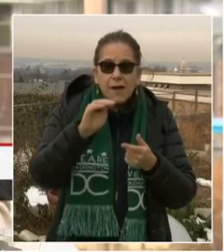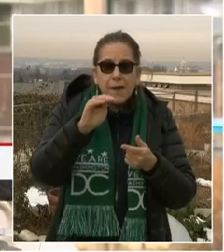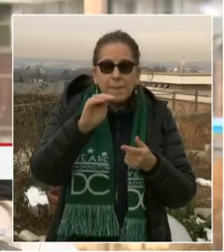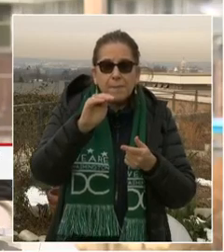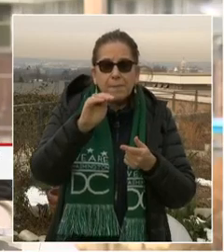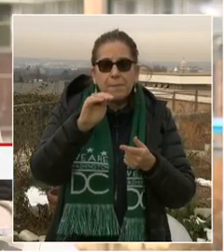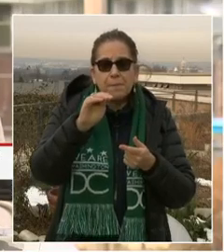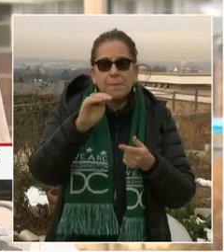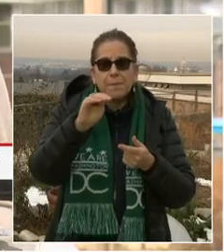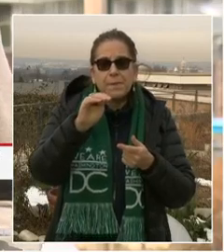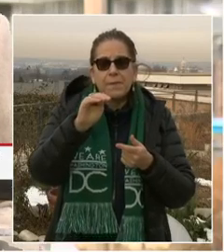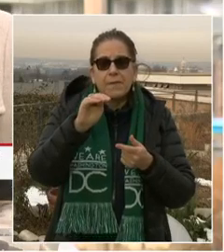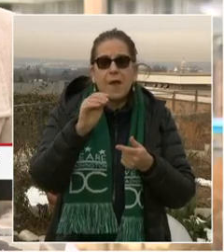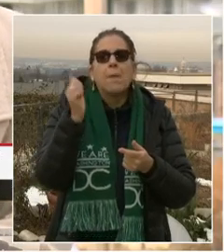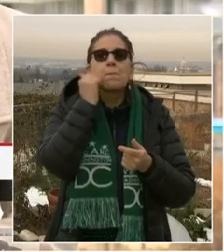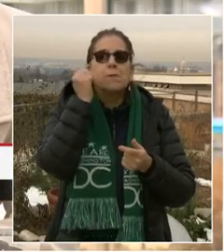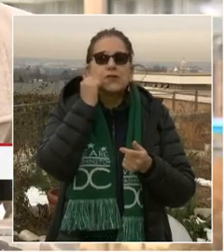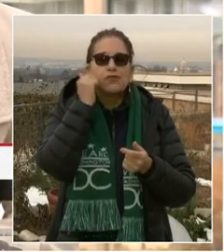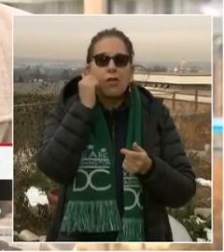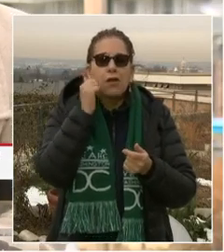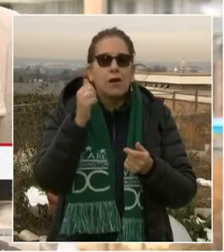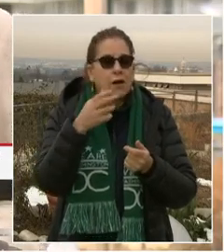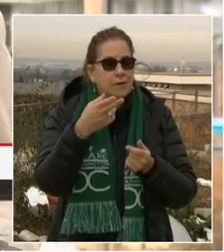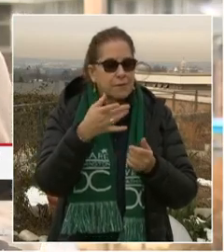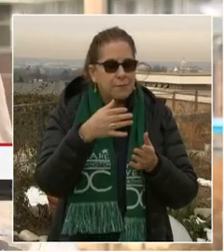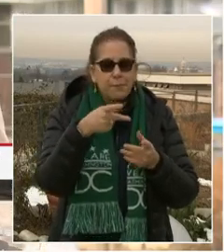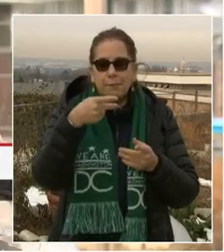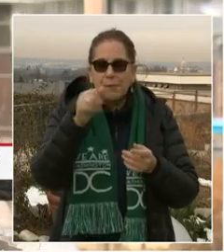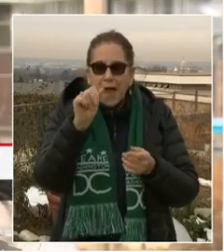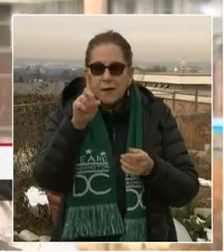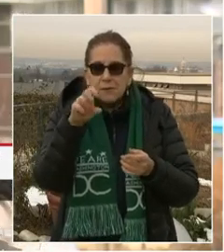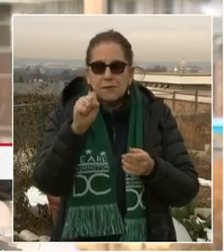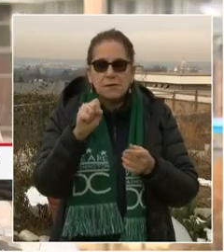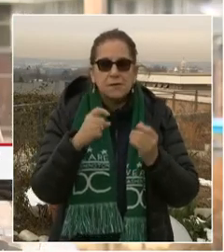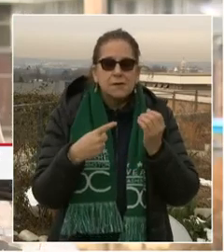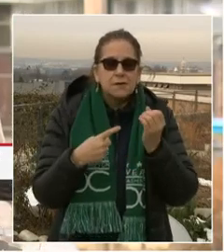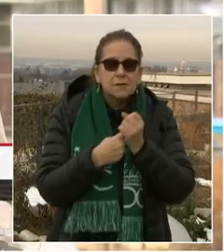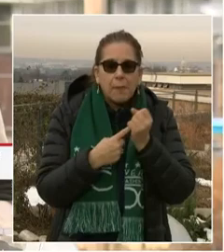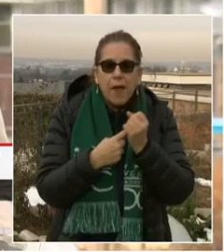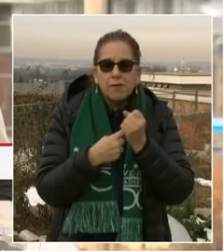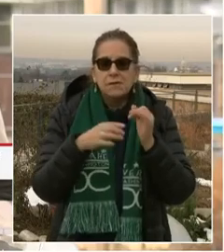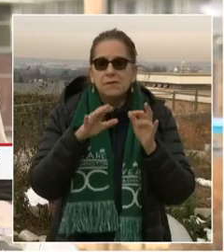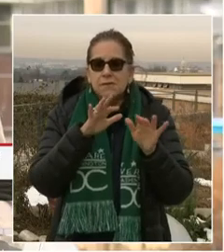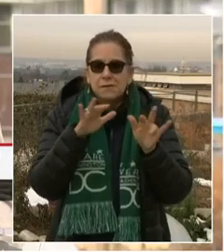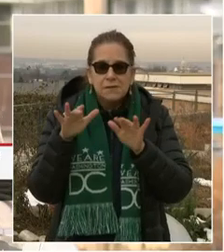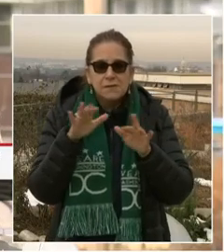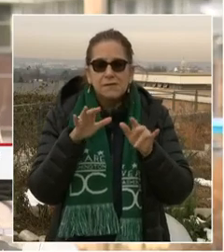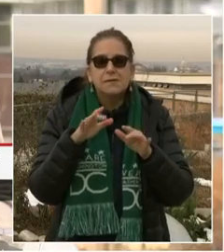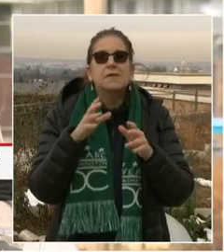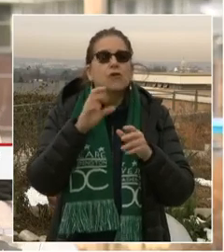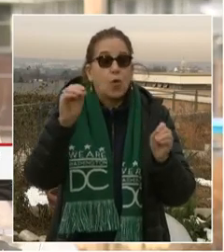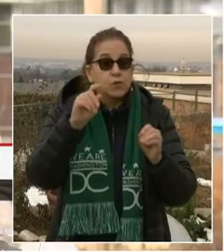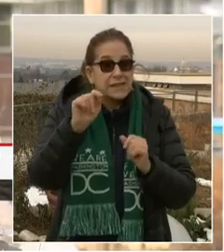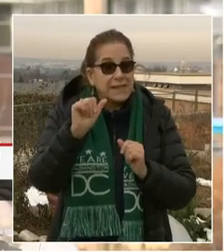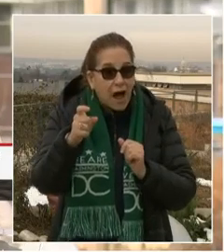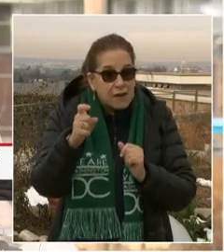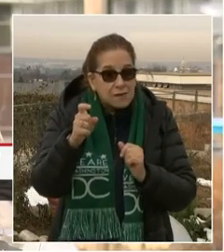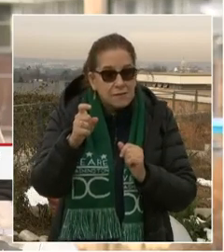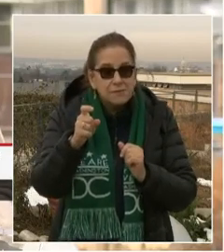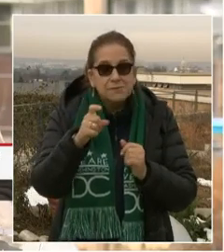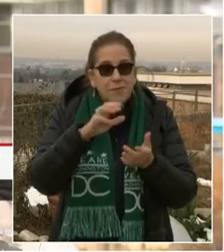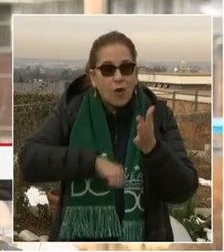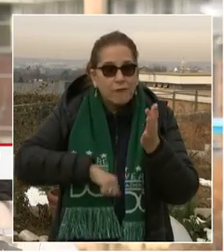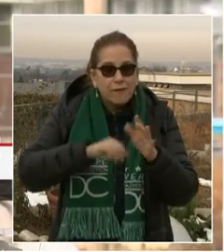make such a difference in our families. The investments like our National Maternal and Infant Health Summit, where we're centering